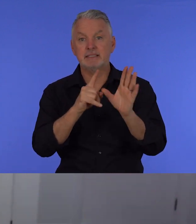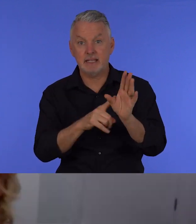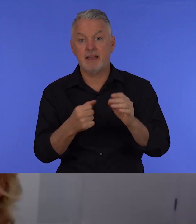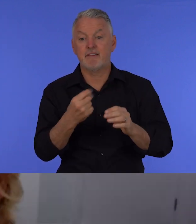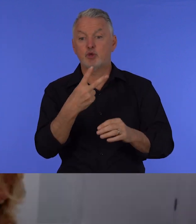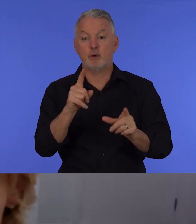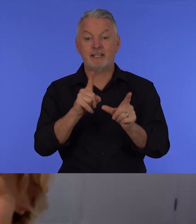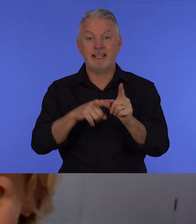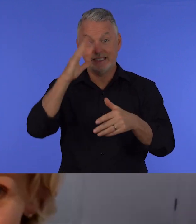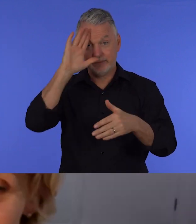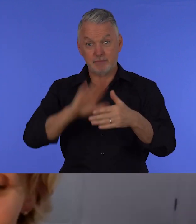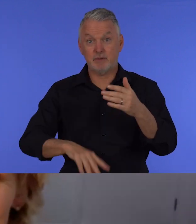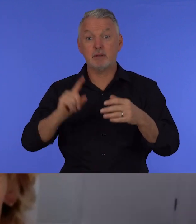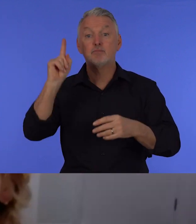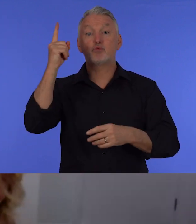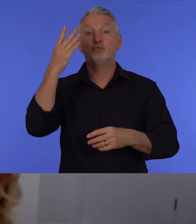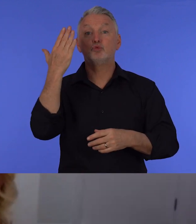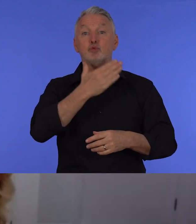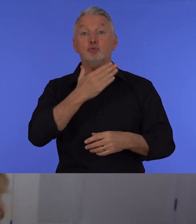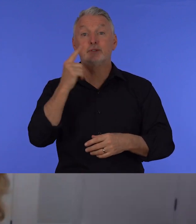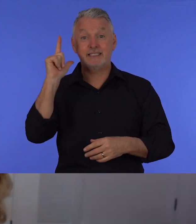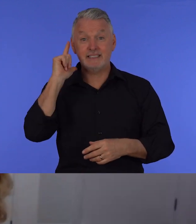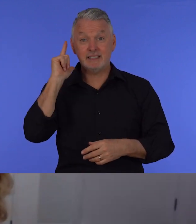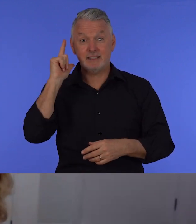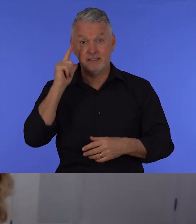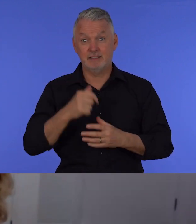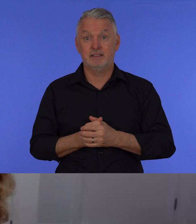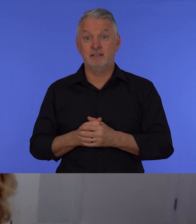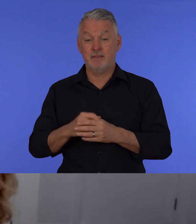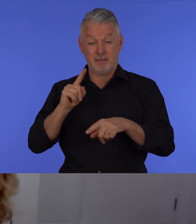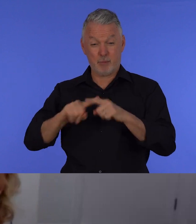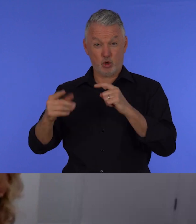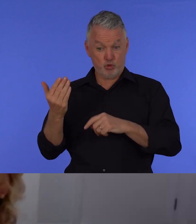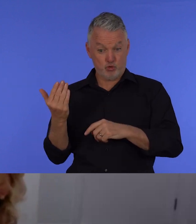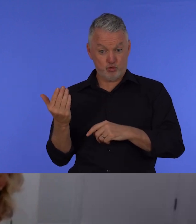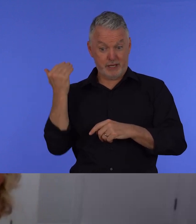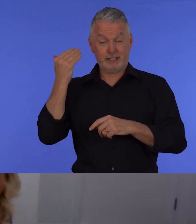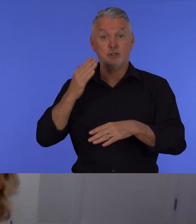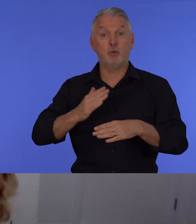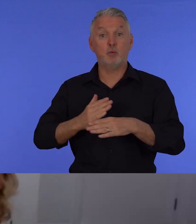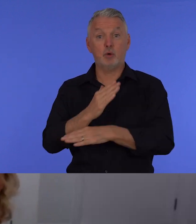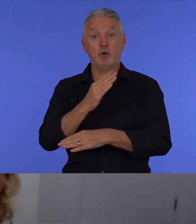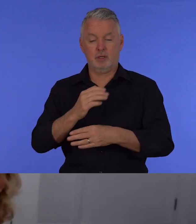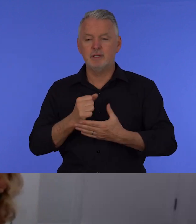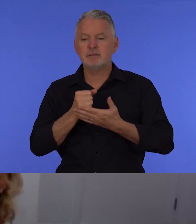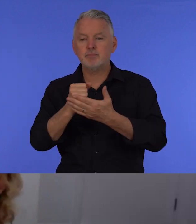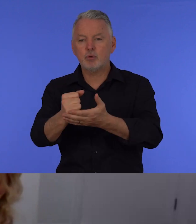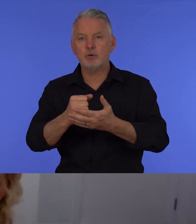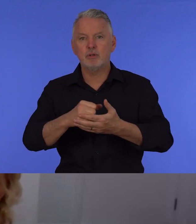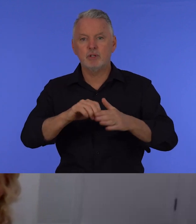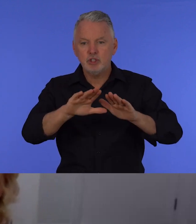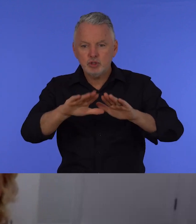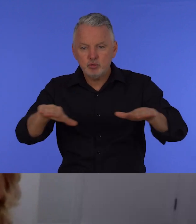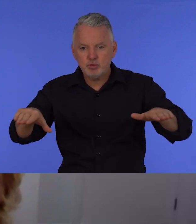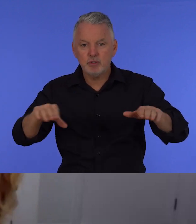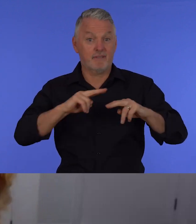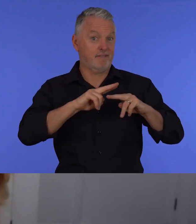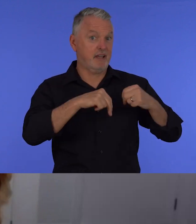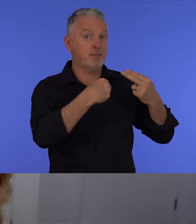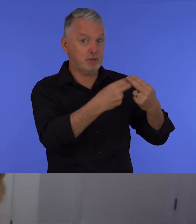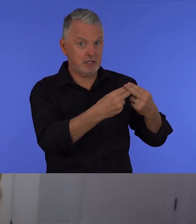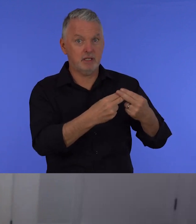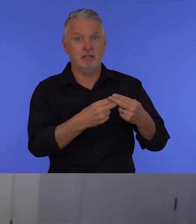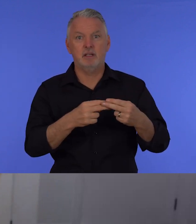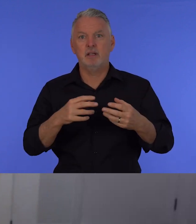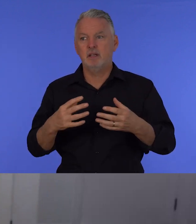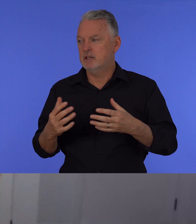lovely. I'm going to hear from Ainsley. Ainsley has over 20 years of experience as a primary school teacher, and her most